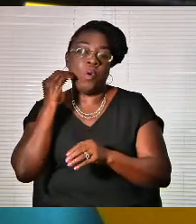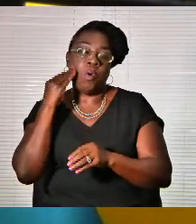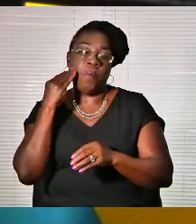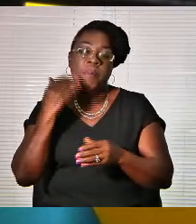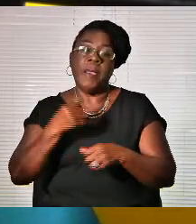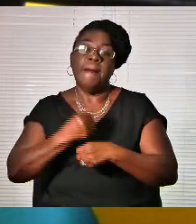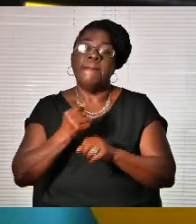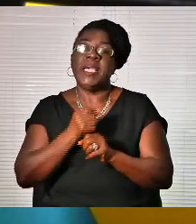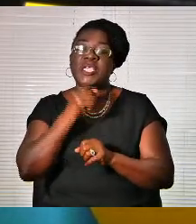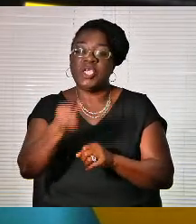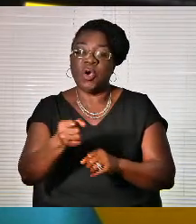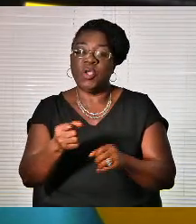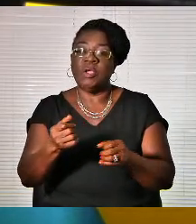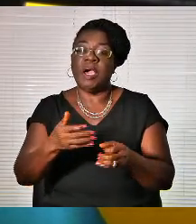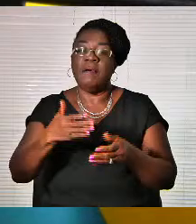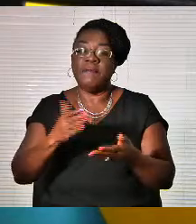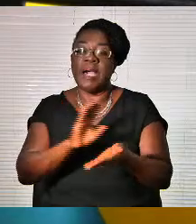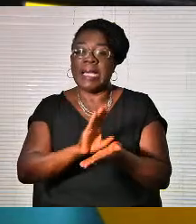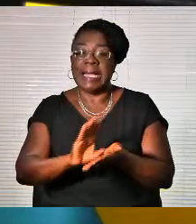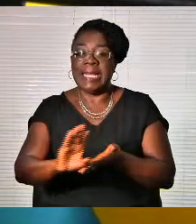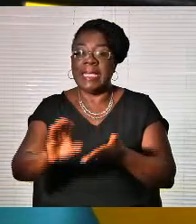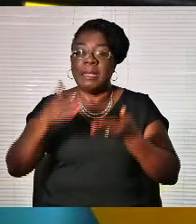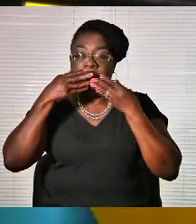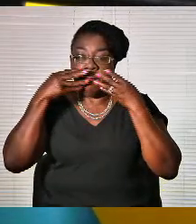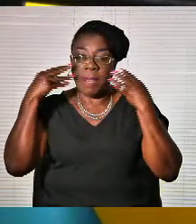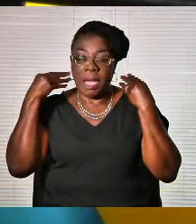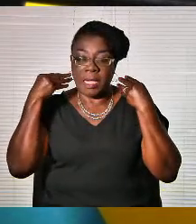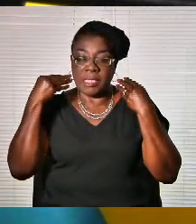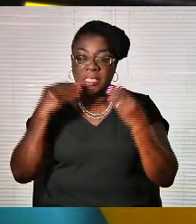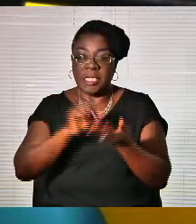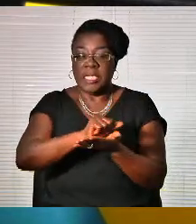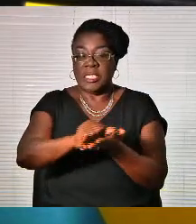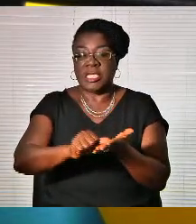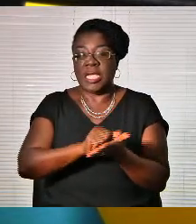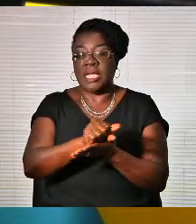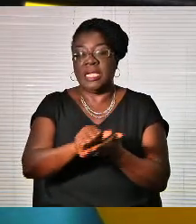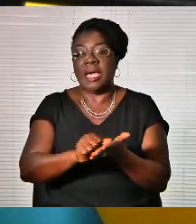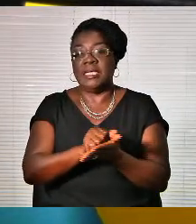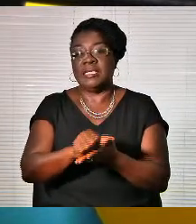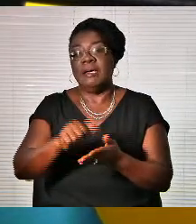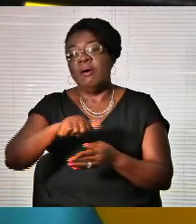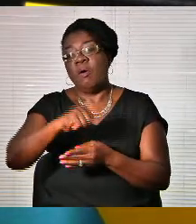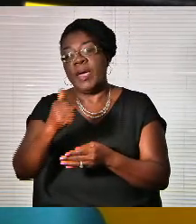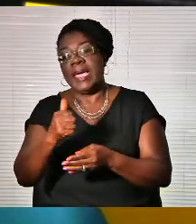personal hand sanitizer, and any other protective equipment for your safety.